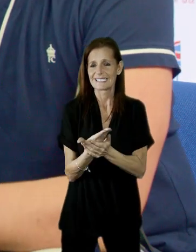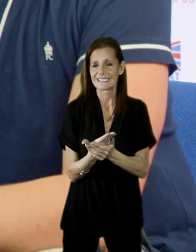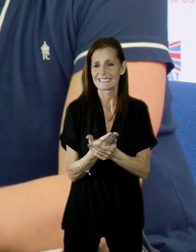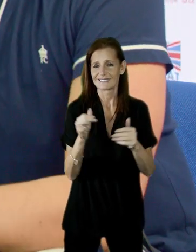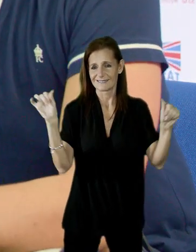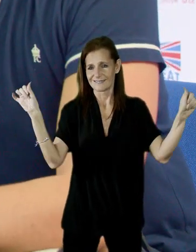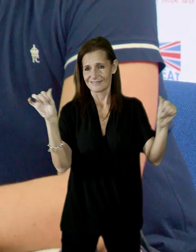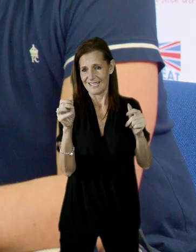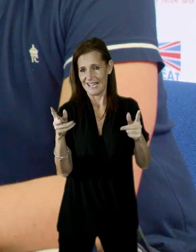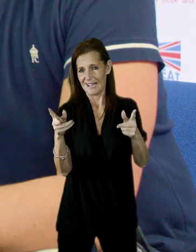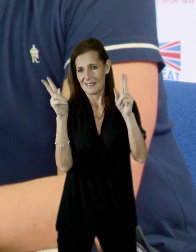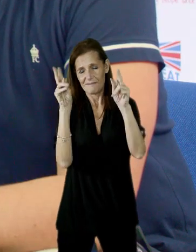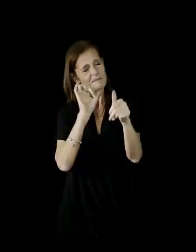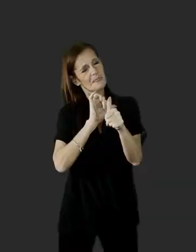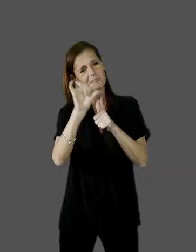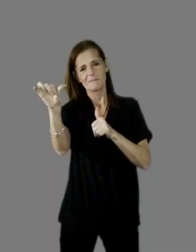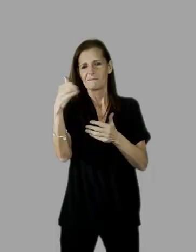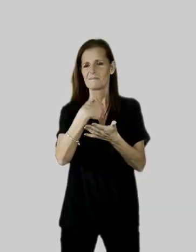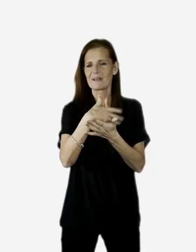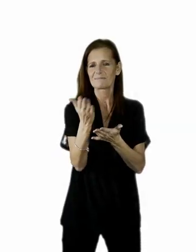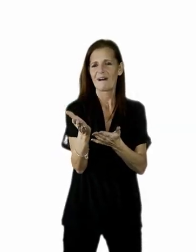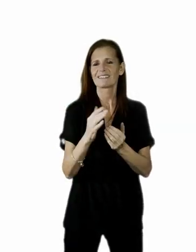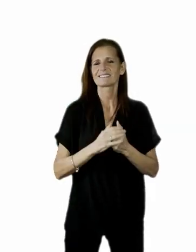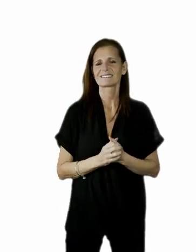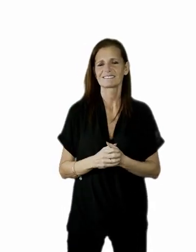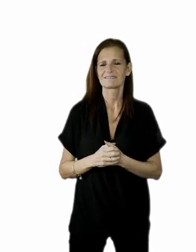some of the best bits.